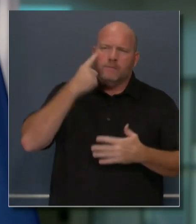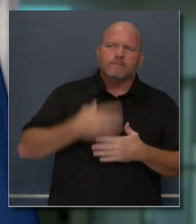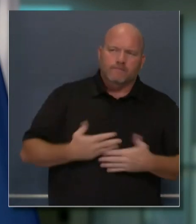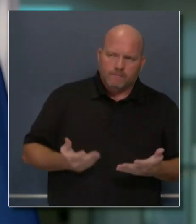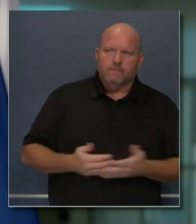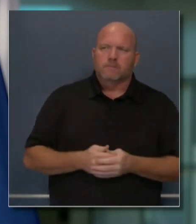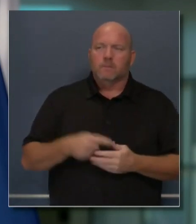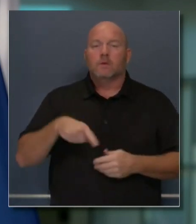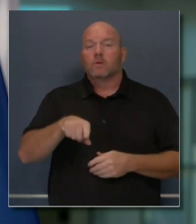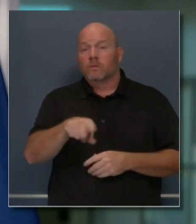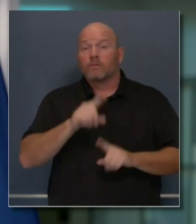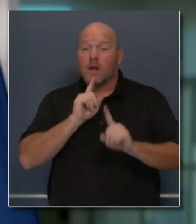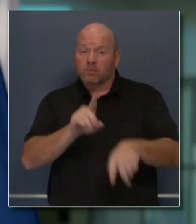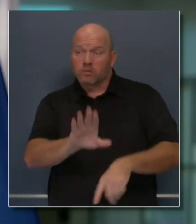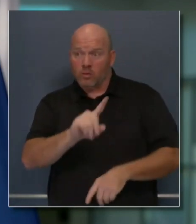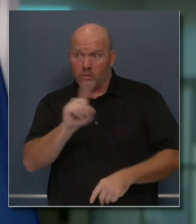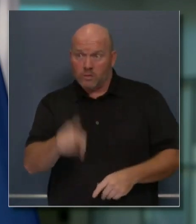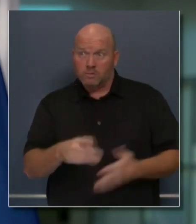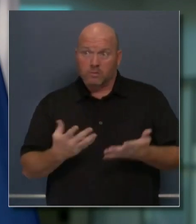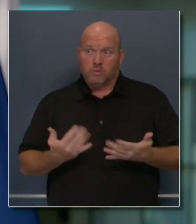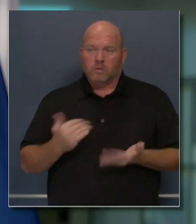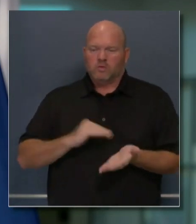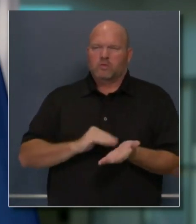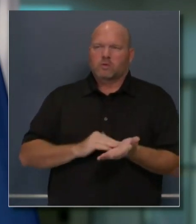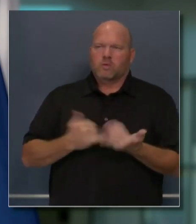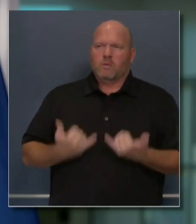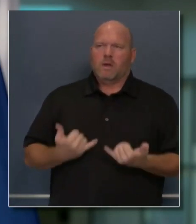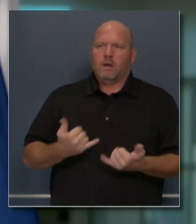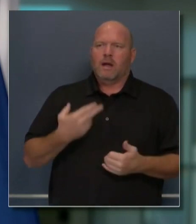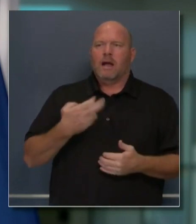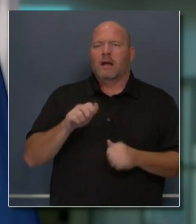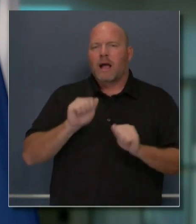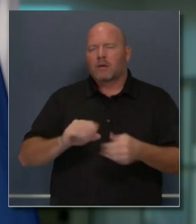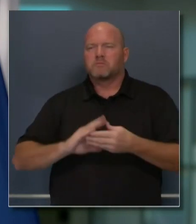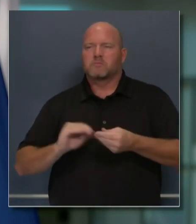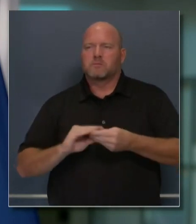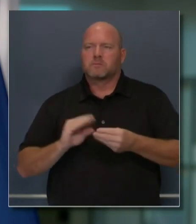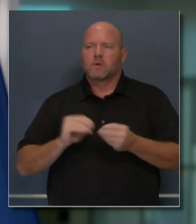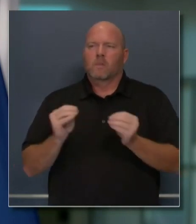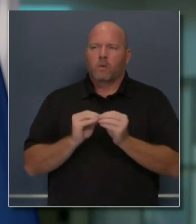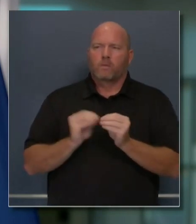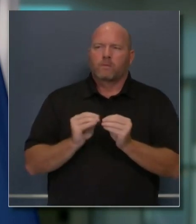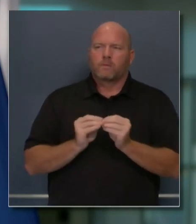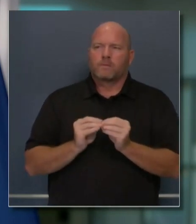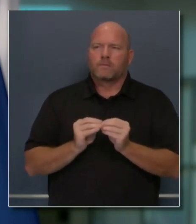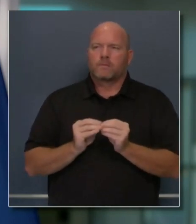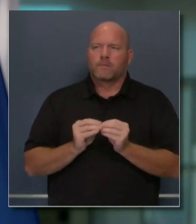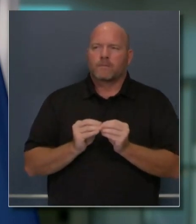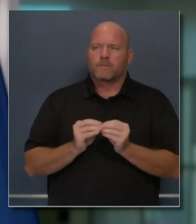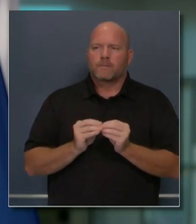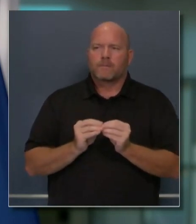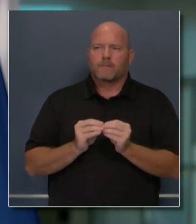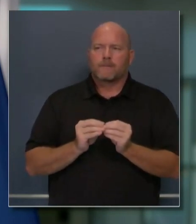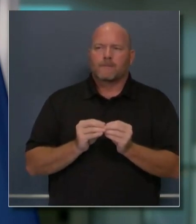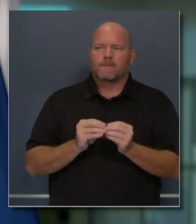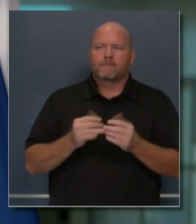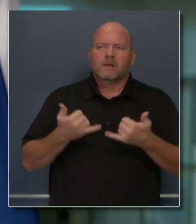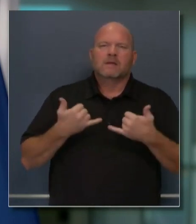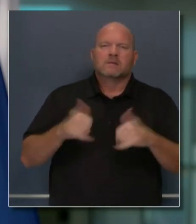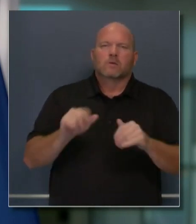the question, but since Dr. Galley's right here, he can talk a little bit about this in more detail, and again, still he'll do the same